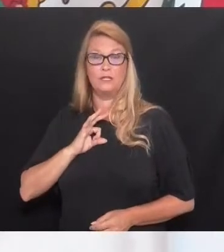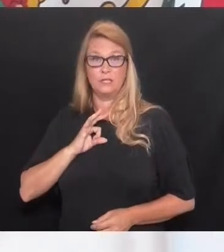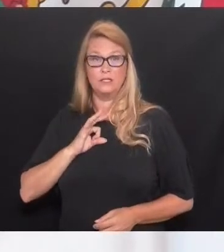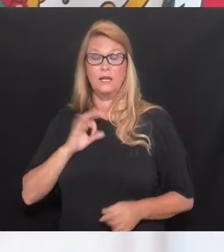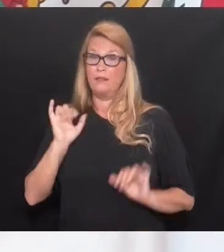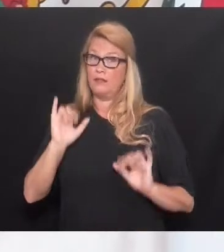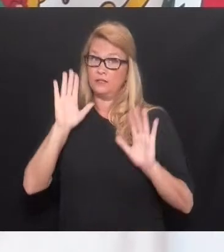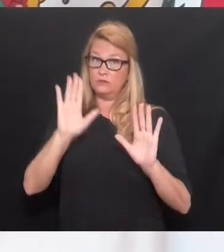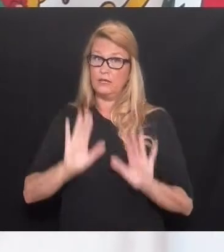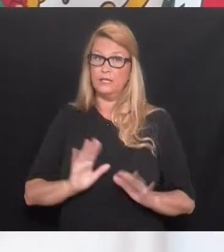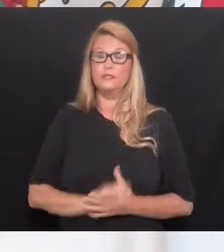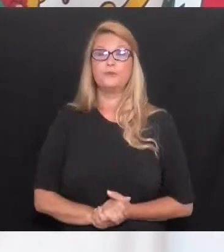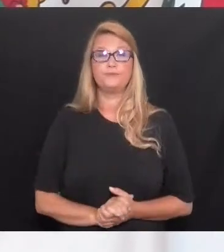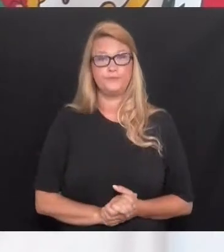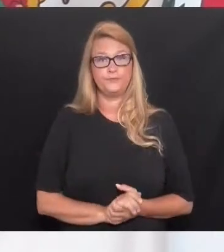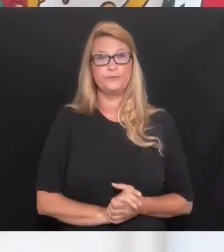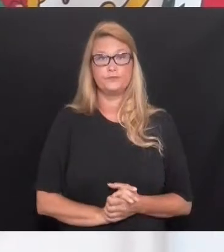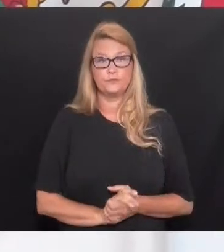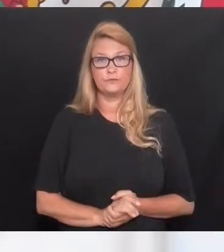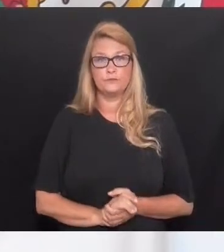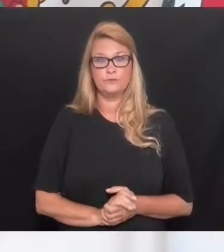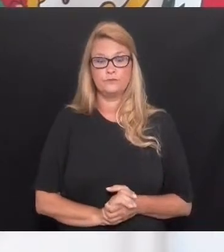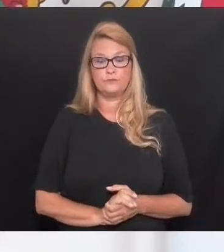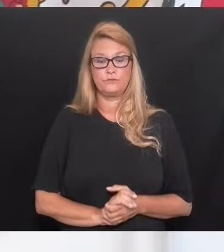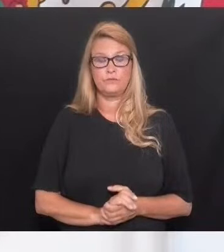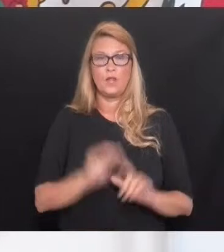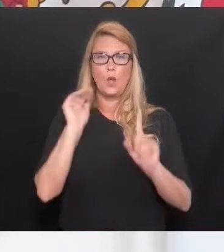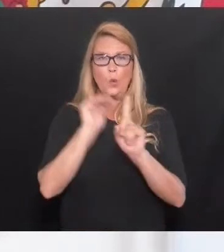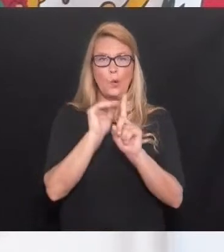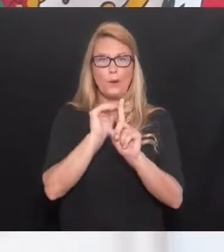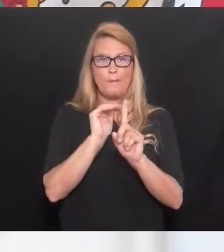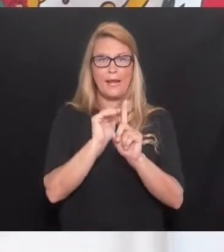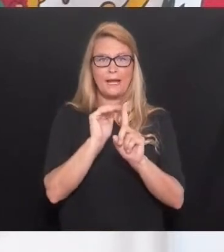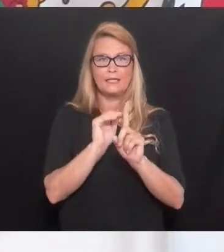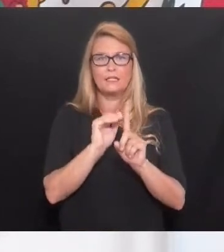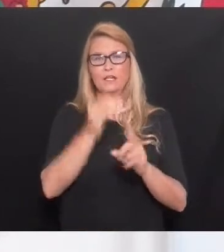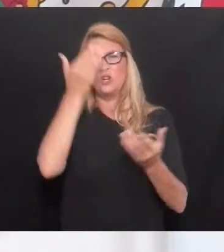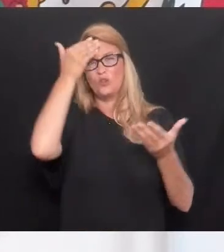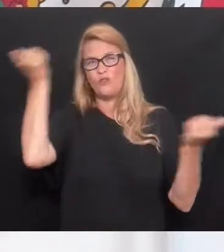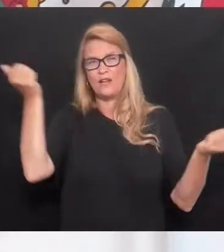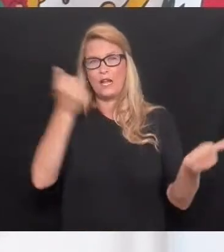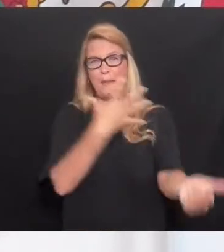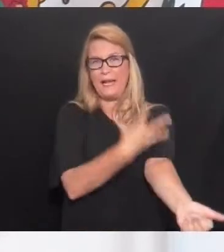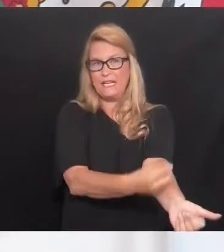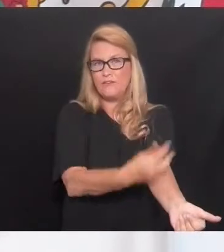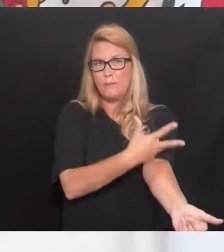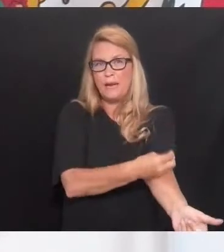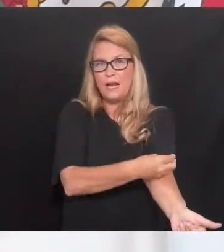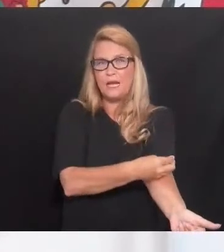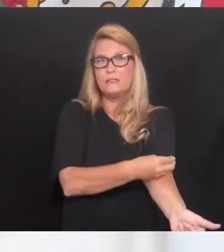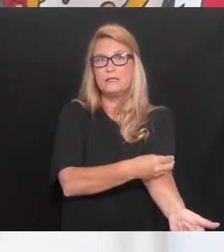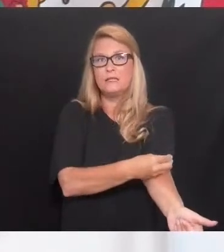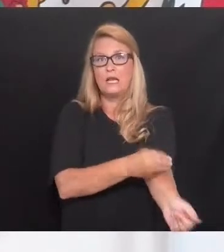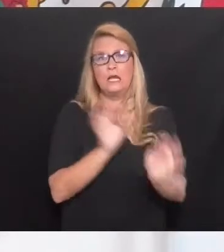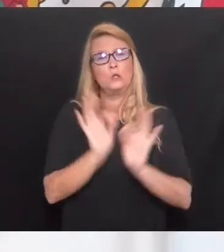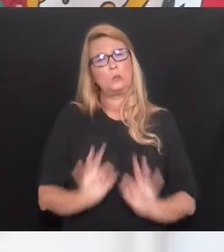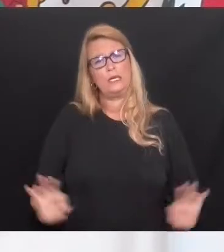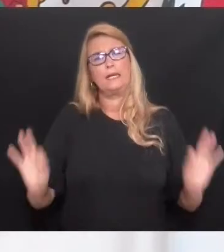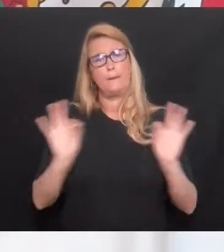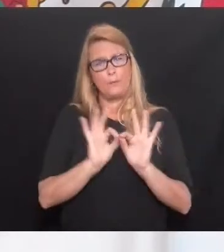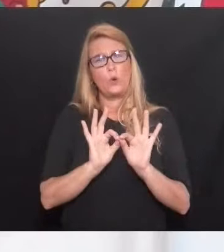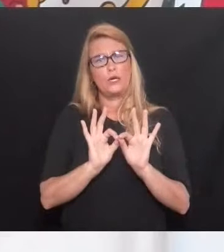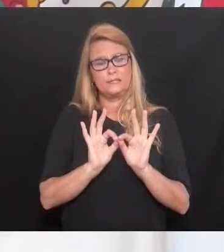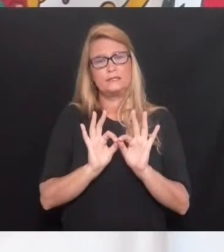really great. You know, I remind you again about giving blood and how important that